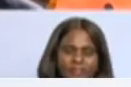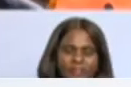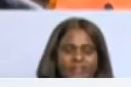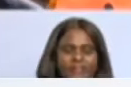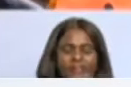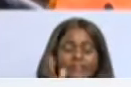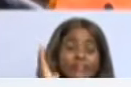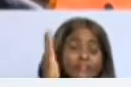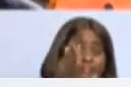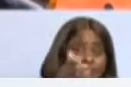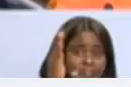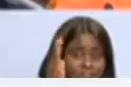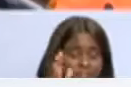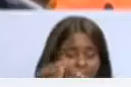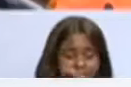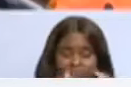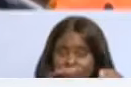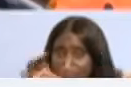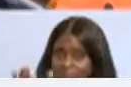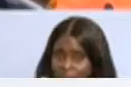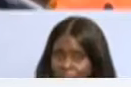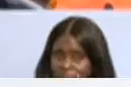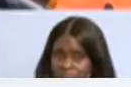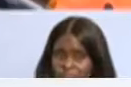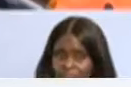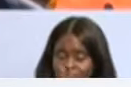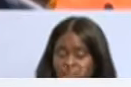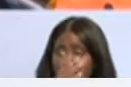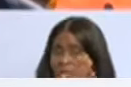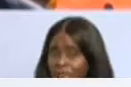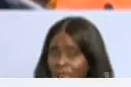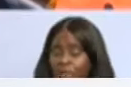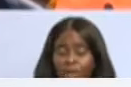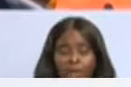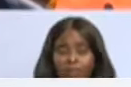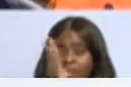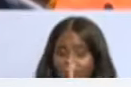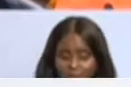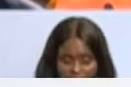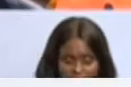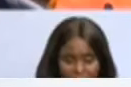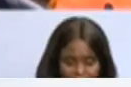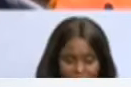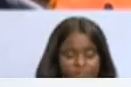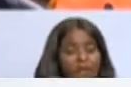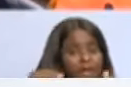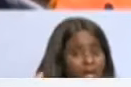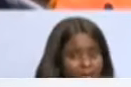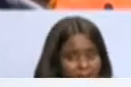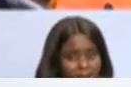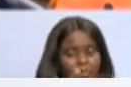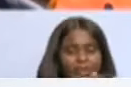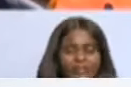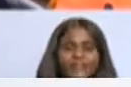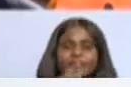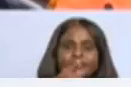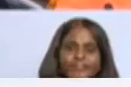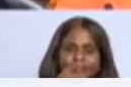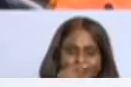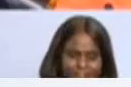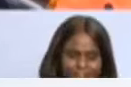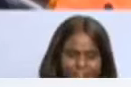Directly in the constituents, never done before. We are walking the talk in ensuring that